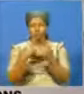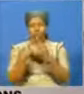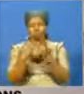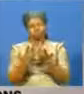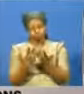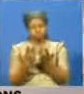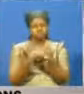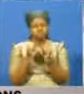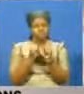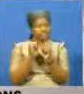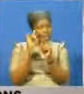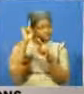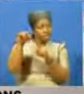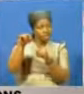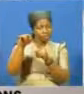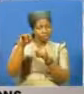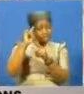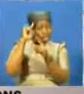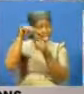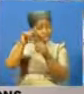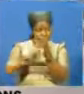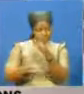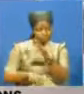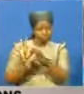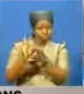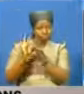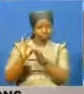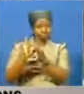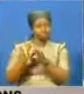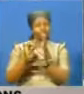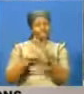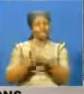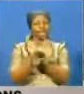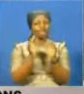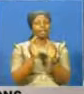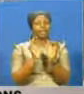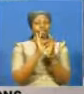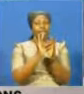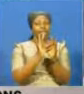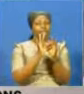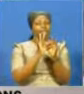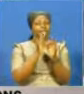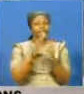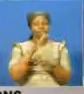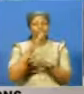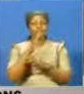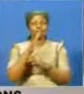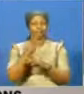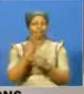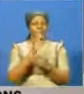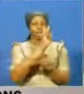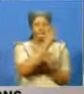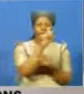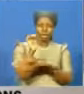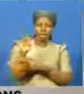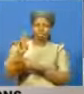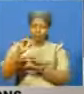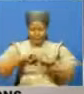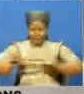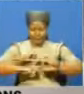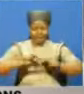their bilateral relations. In a joint statement released on Monday evening between Kenya and EU, agreed to cooperate more in